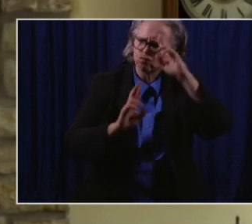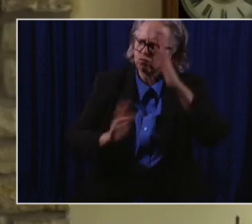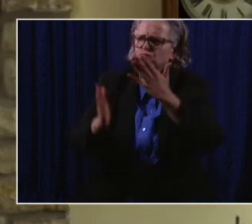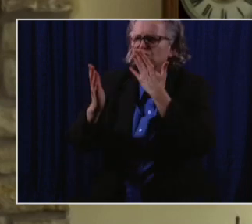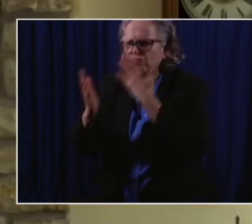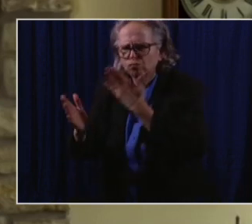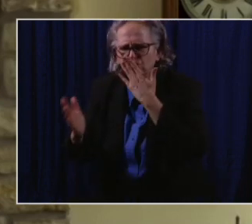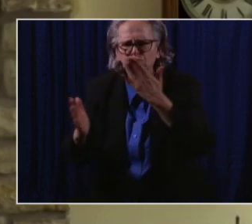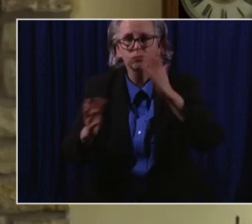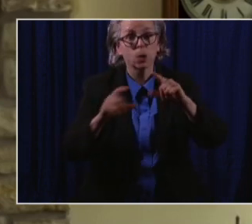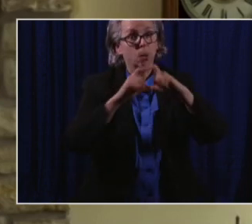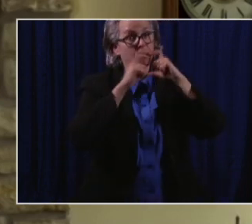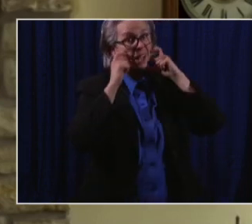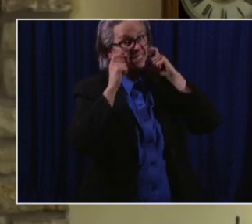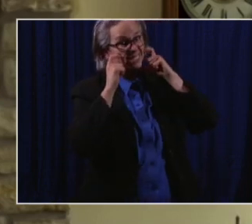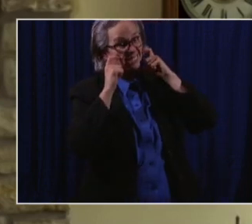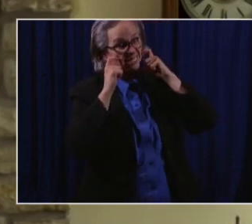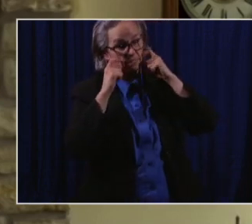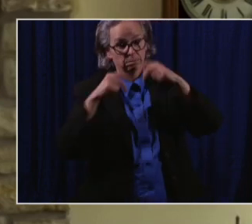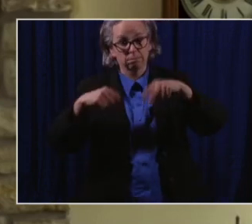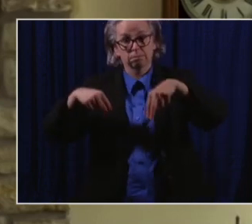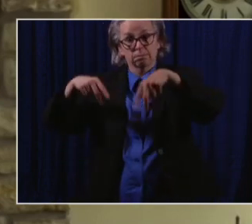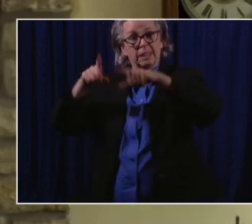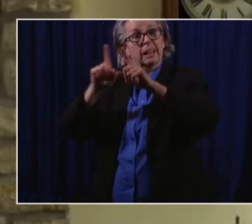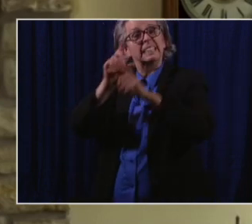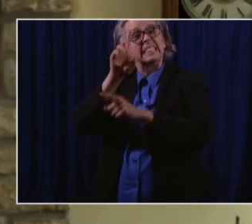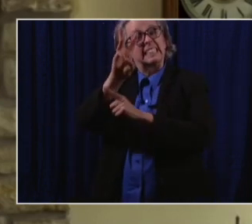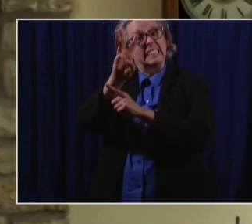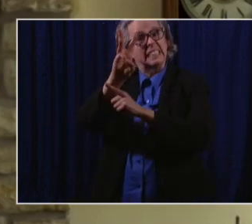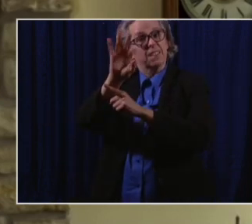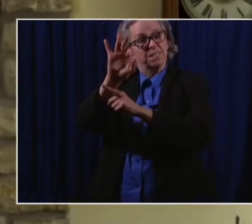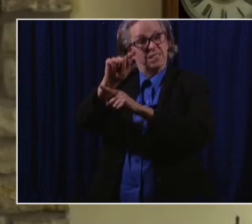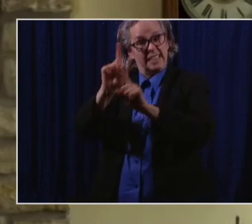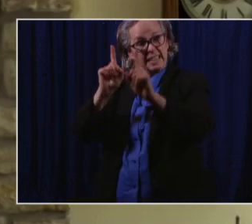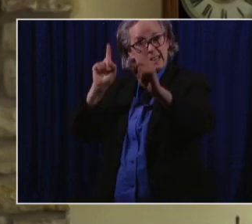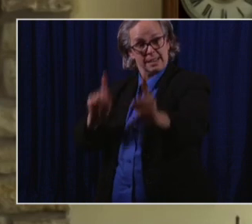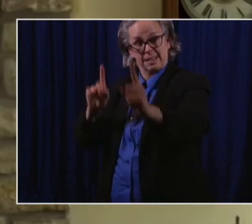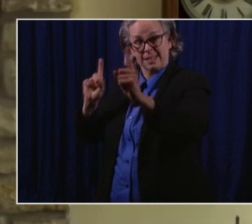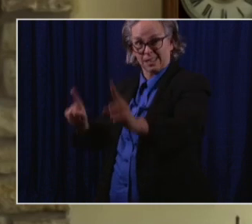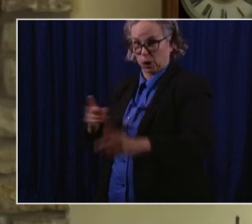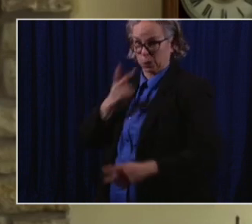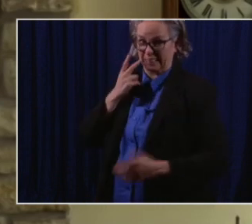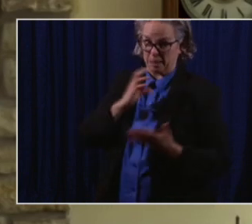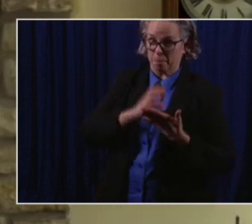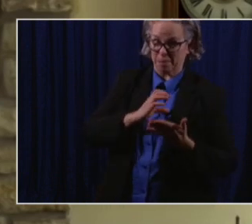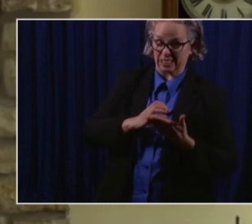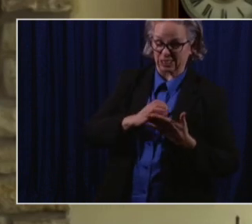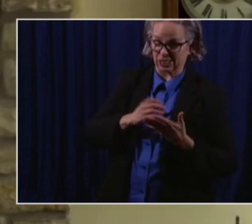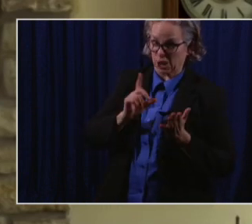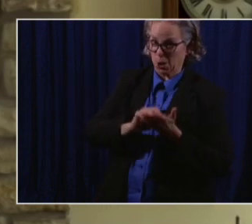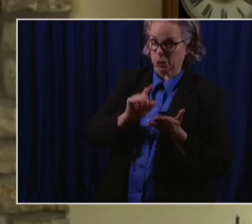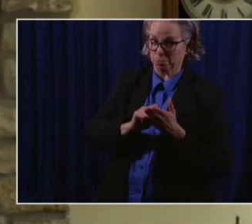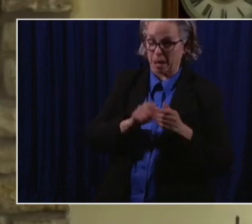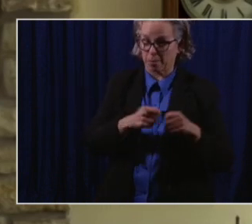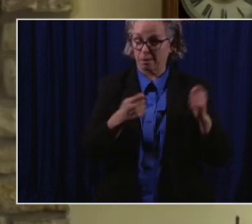and standing in line. We saw some pictures in some of the newspapers that put up this morning early, people standing in lines,